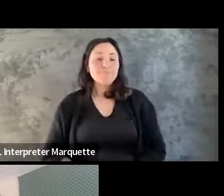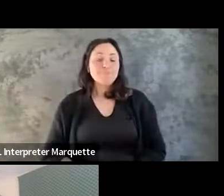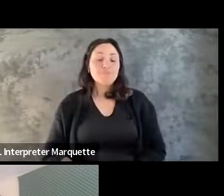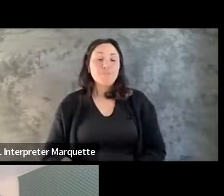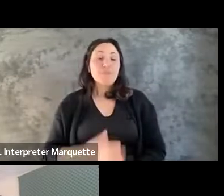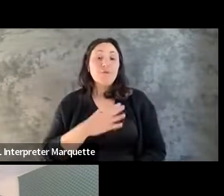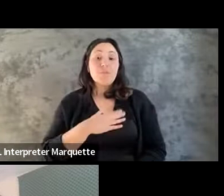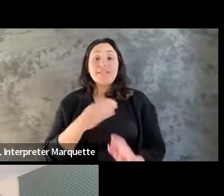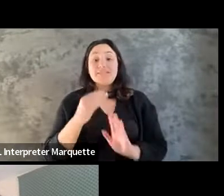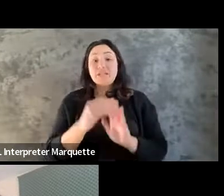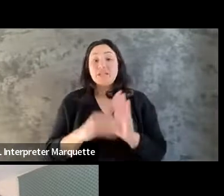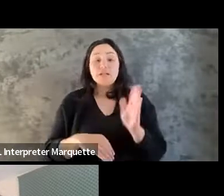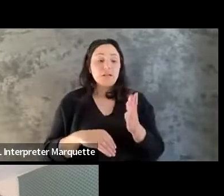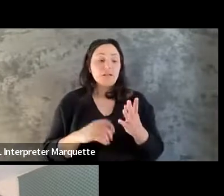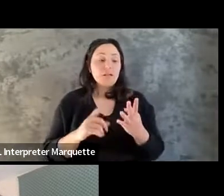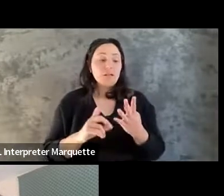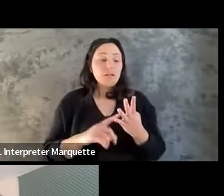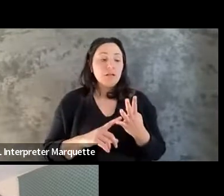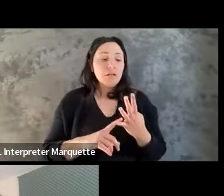from that end.